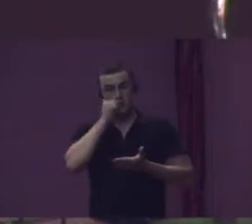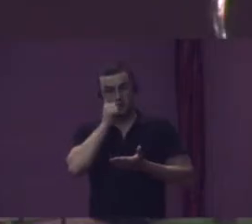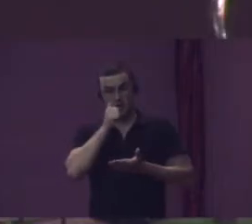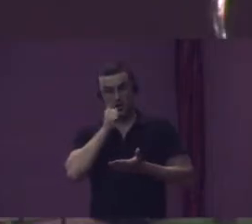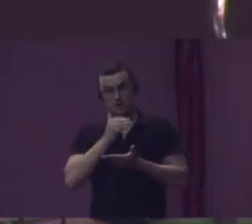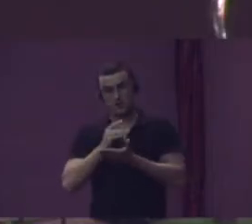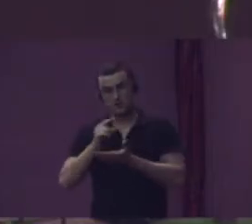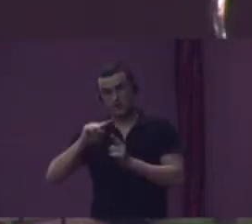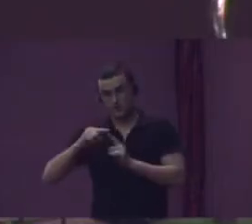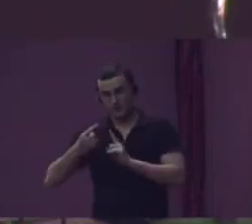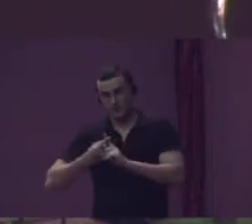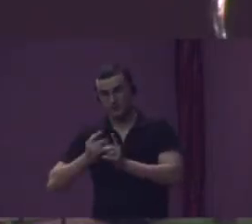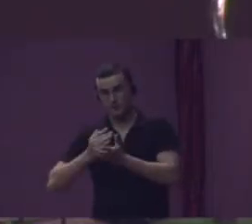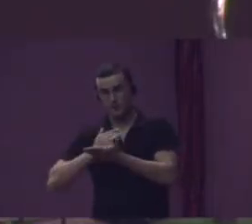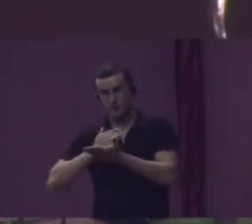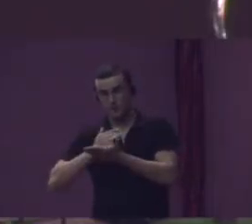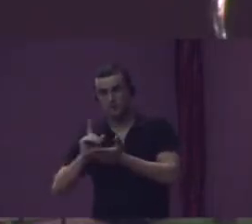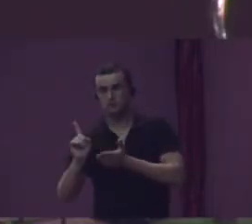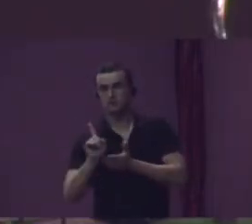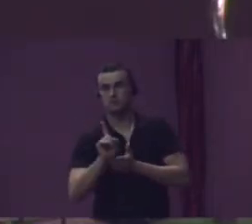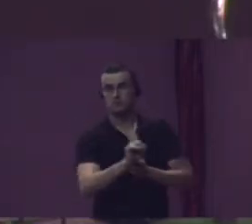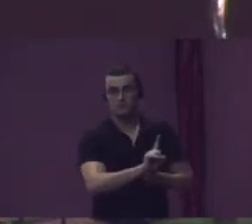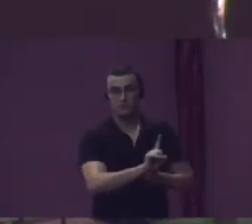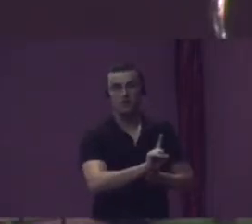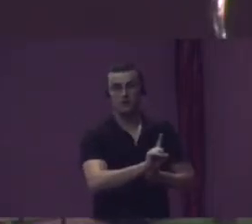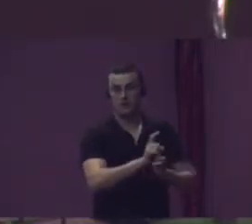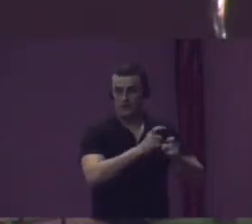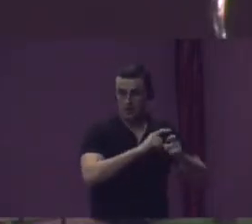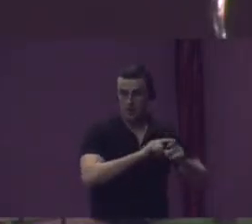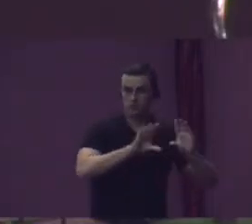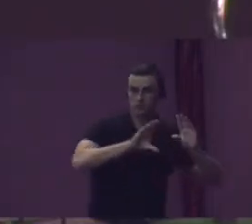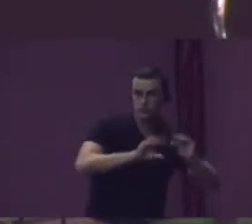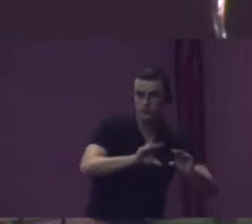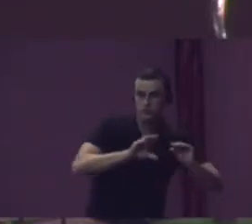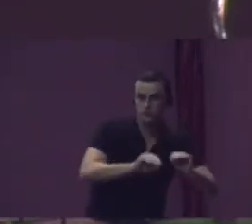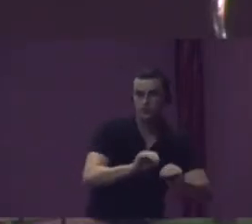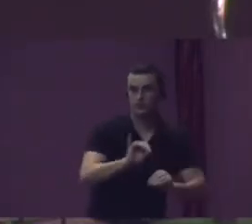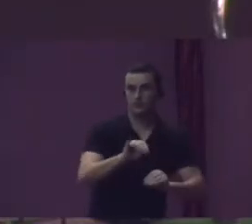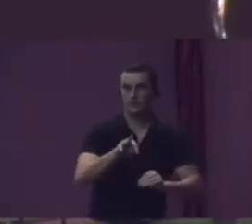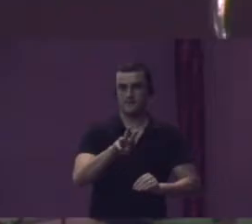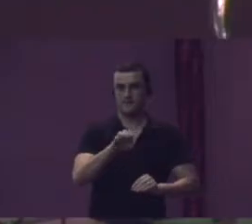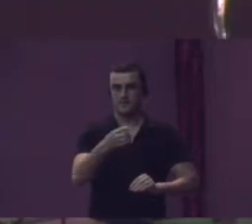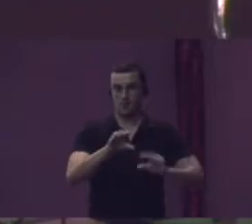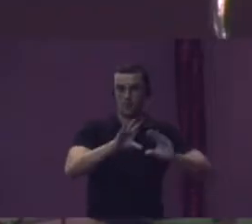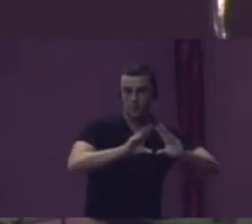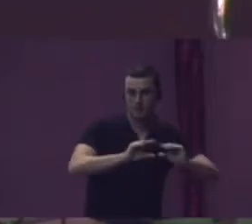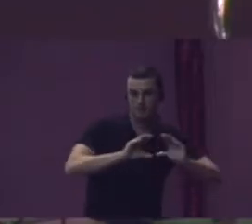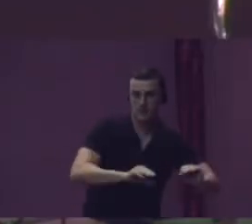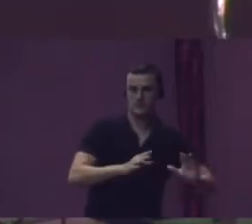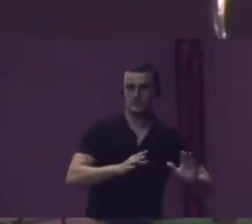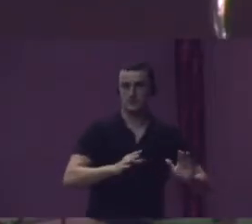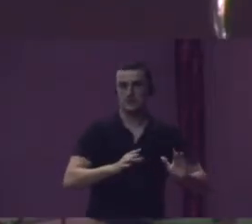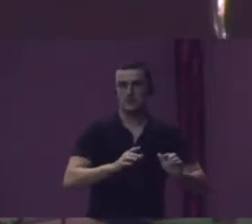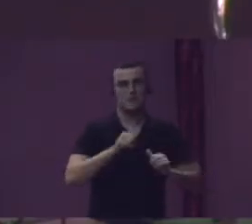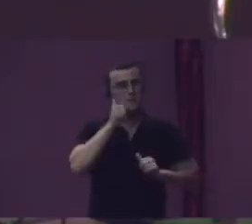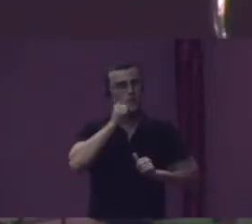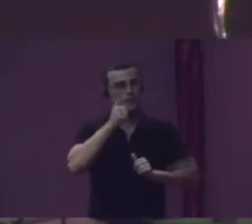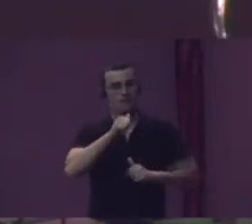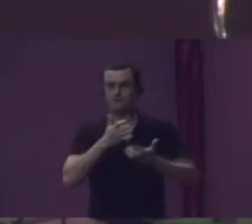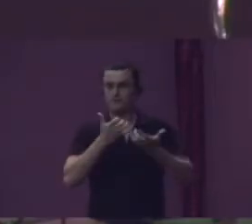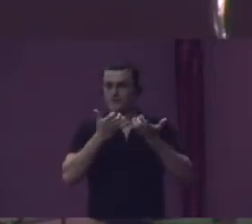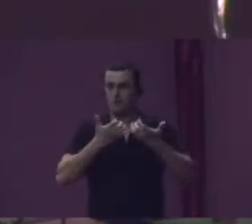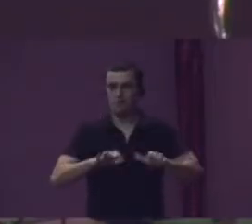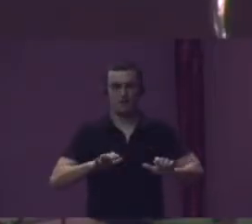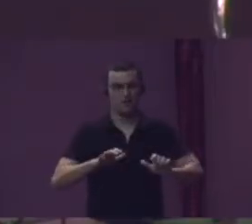the ones they had would run fewer risks. They did not want to leave their reproduction to chance, and pregnancy